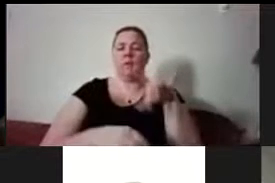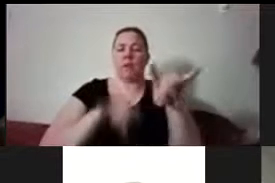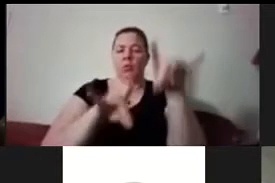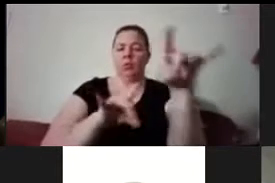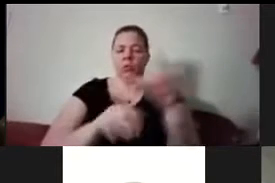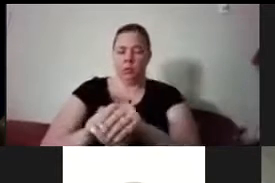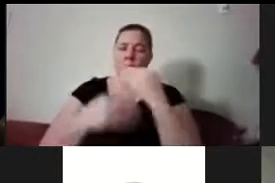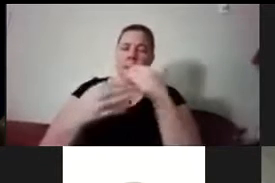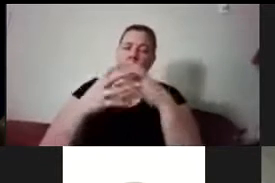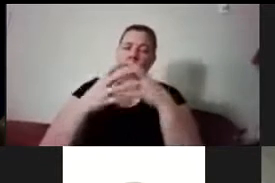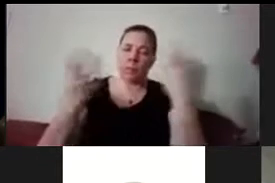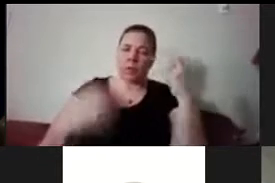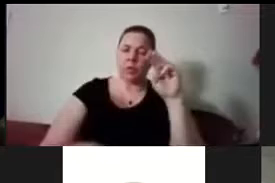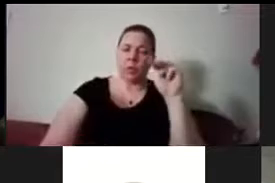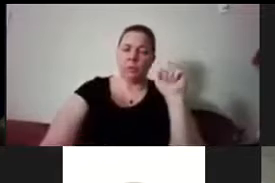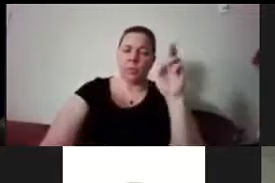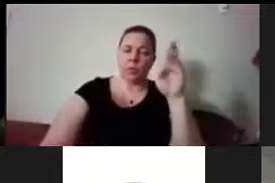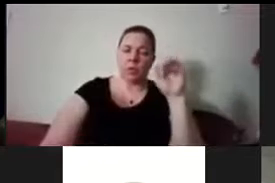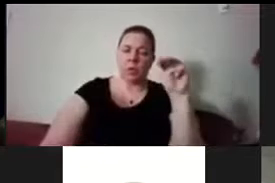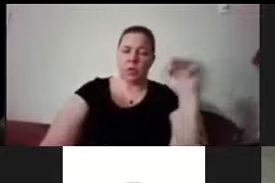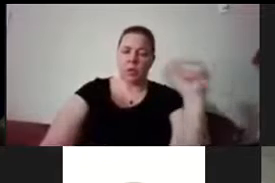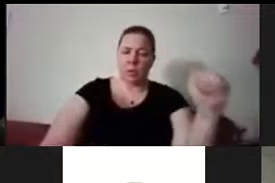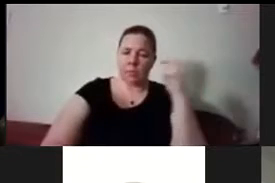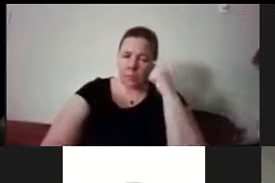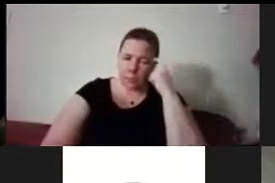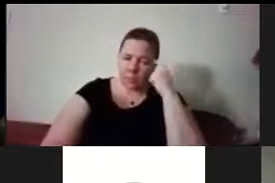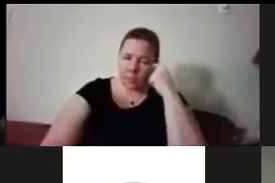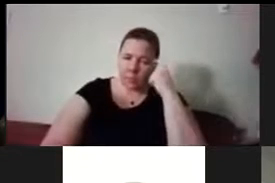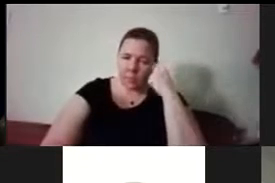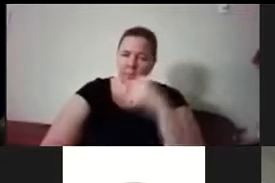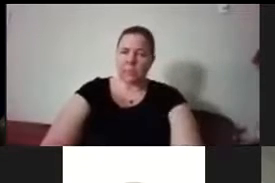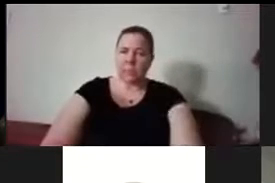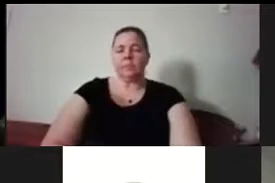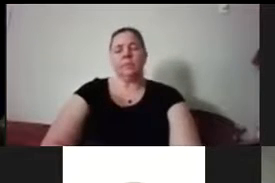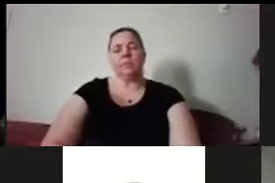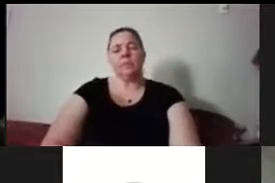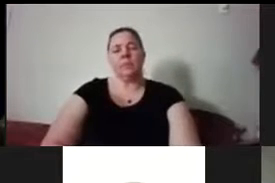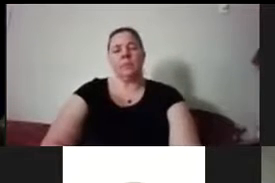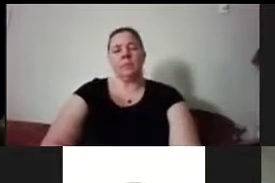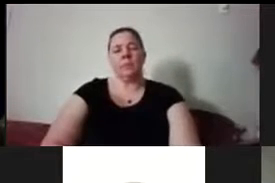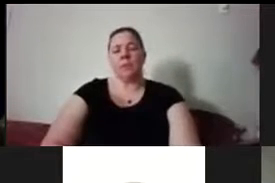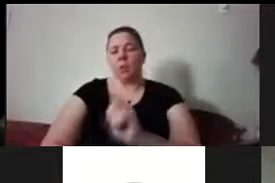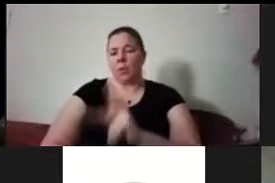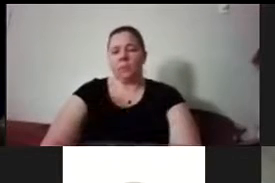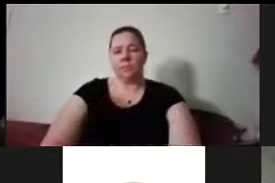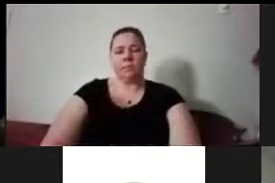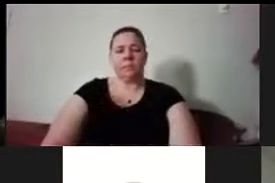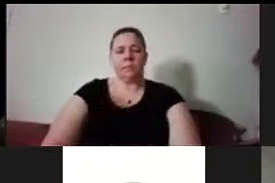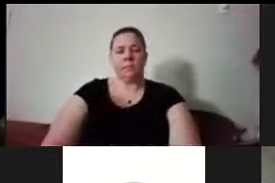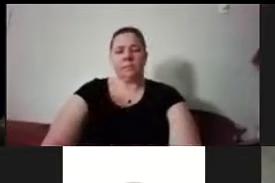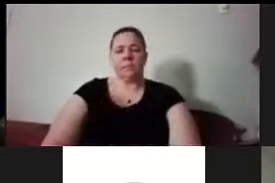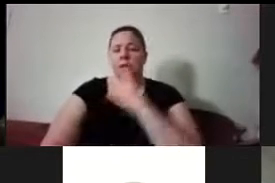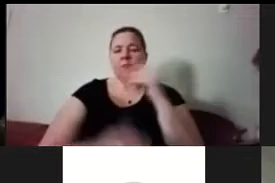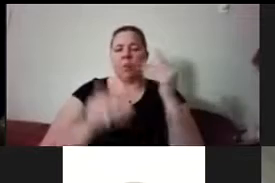Thank you so much, Marina. Pleasure. I think I heard someone else saying something. Okay. We're gonna move